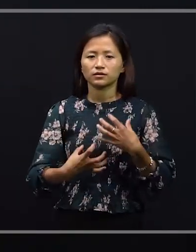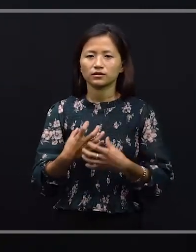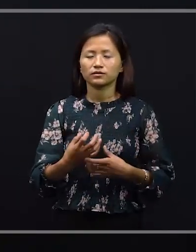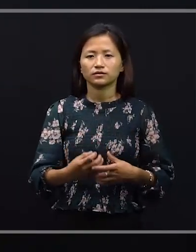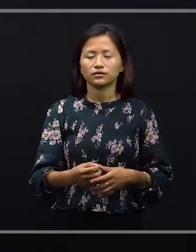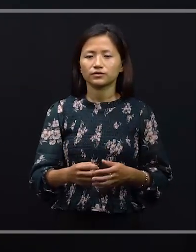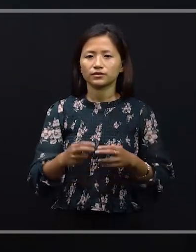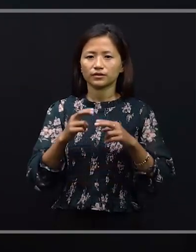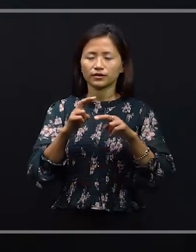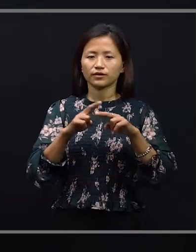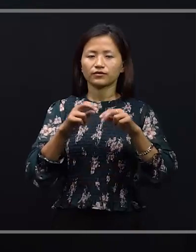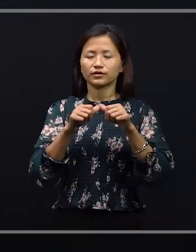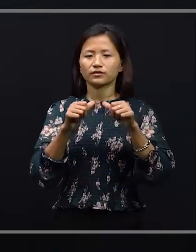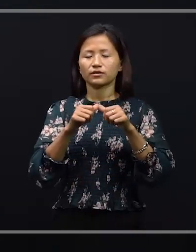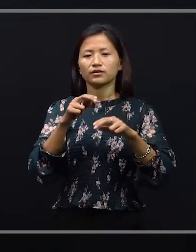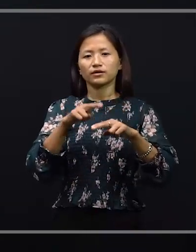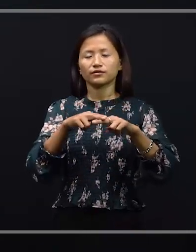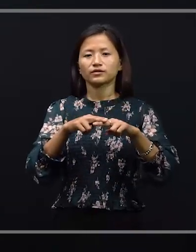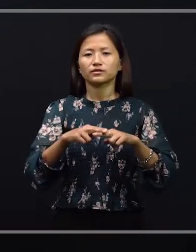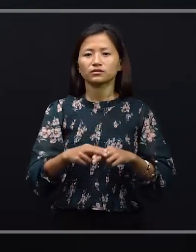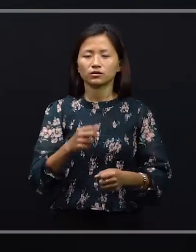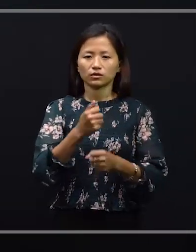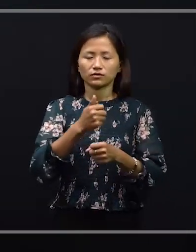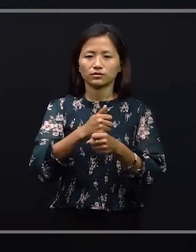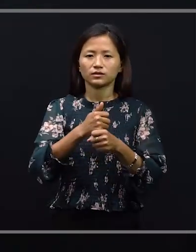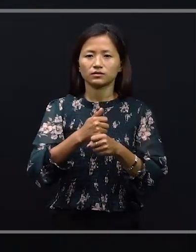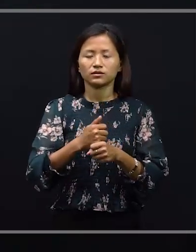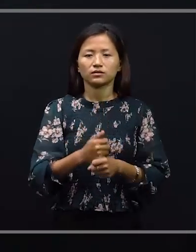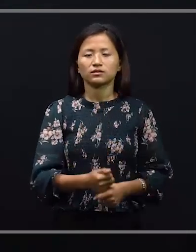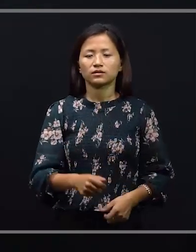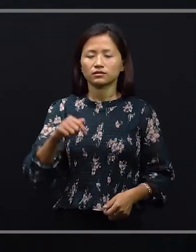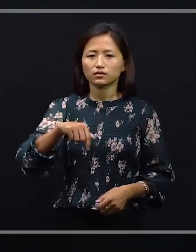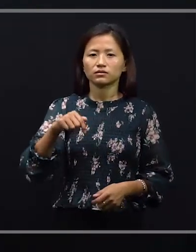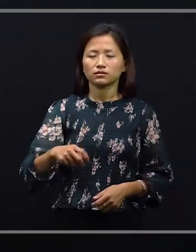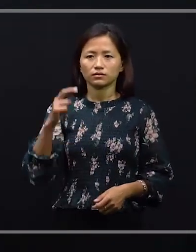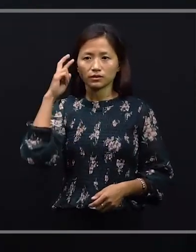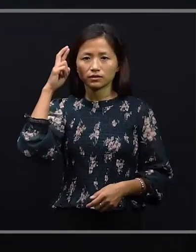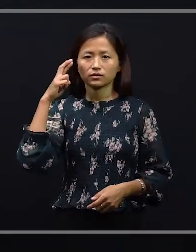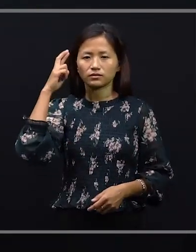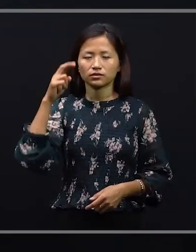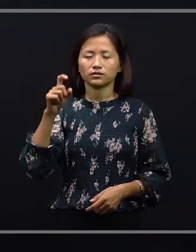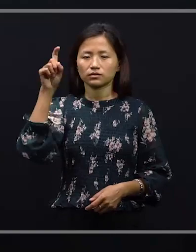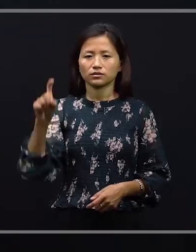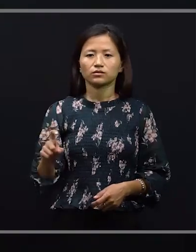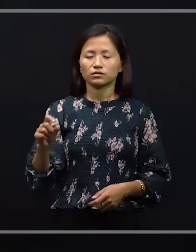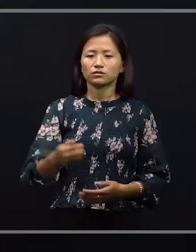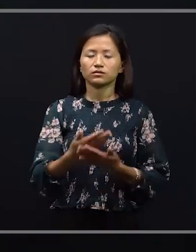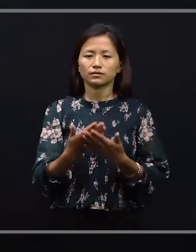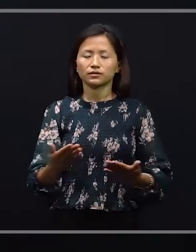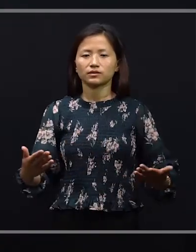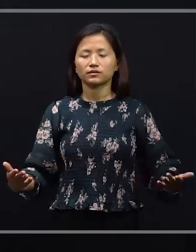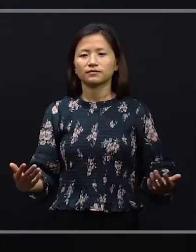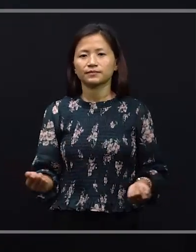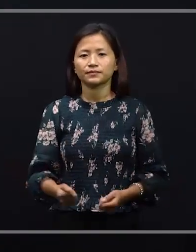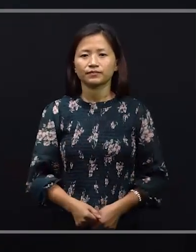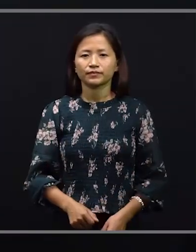Okay, under the South African government in South Africa. So this made him realize that he needs to do something. So what he did